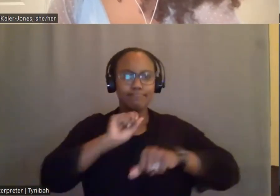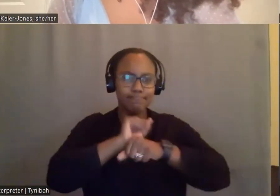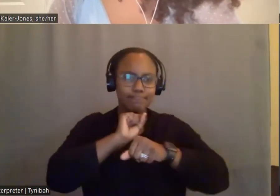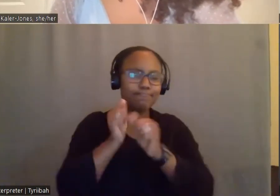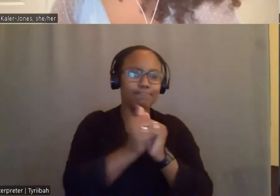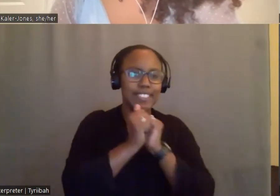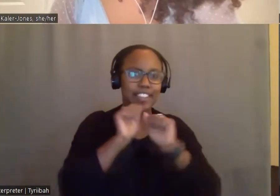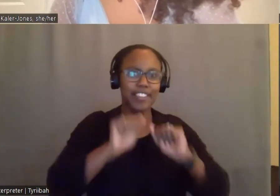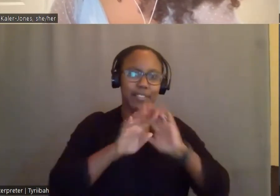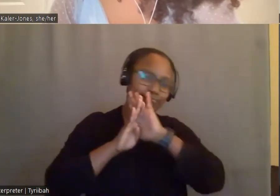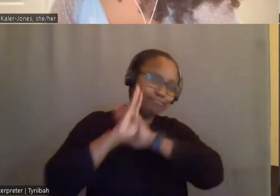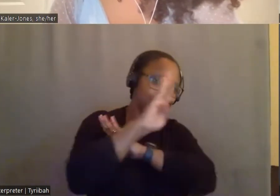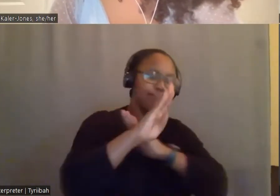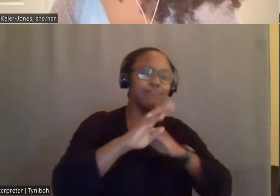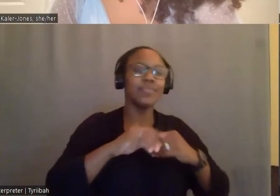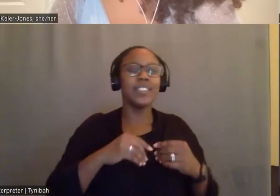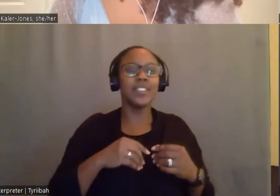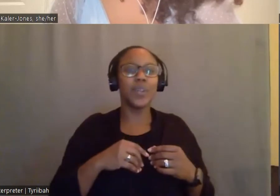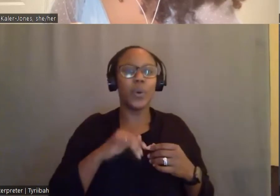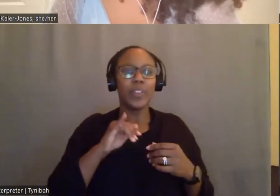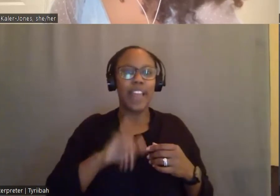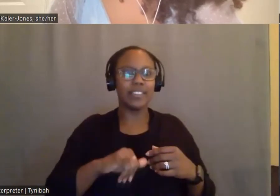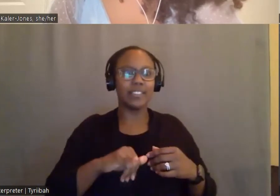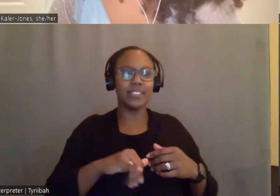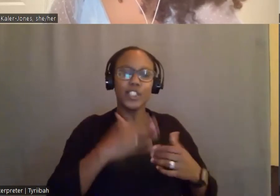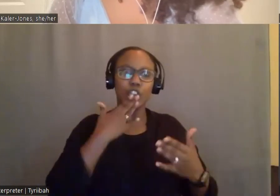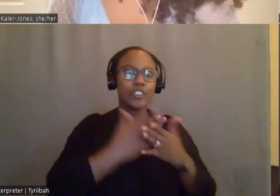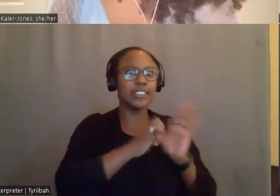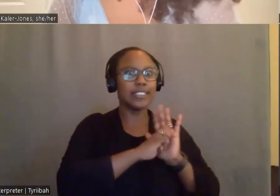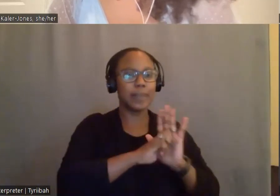place that is the epitome of Black excellence.